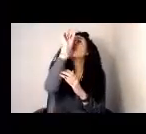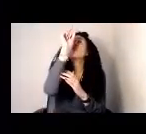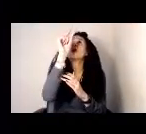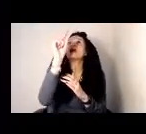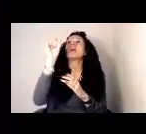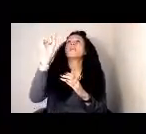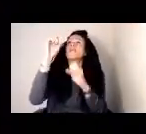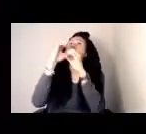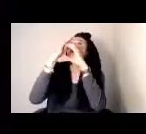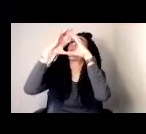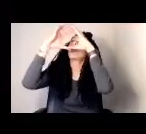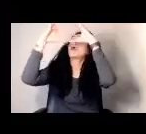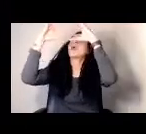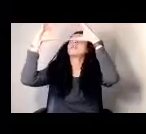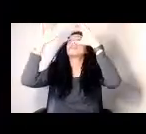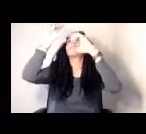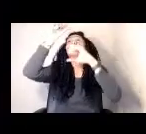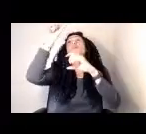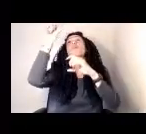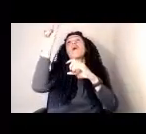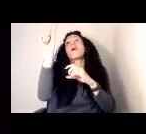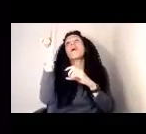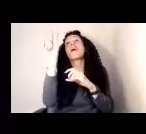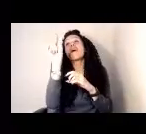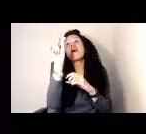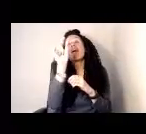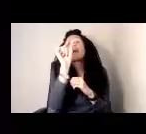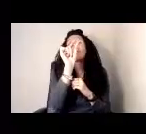new, its full, and its